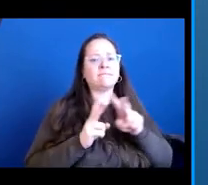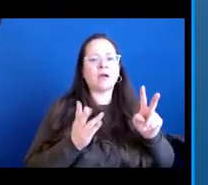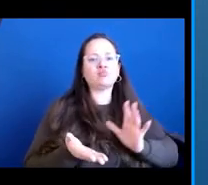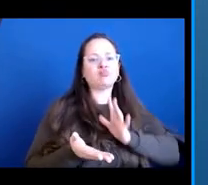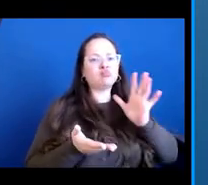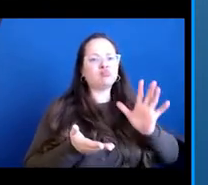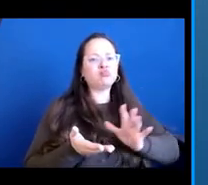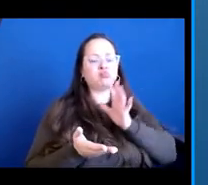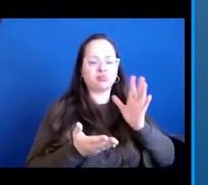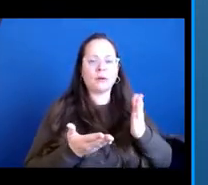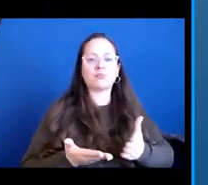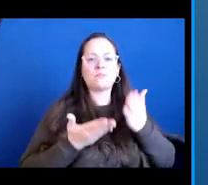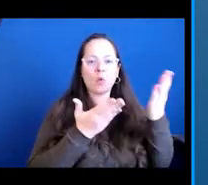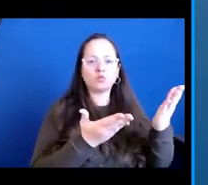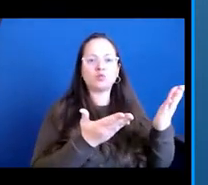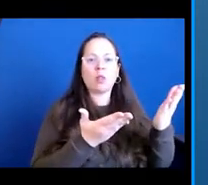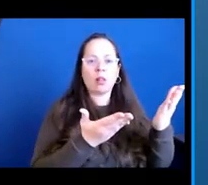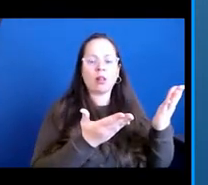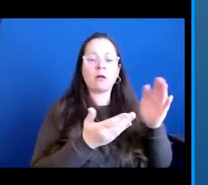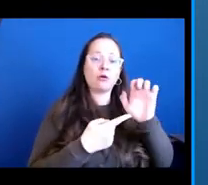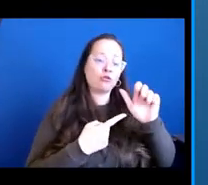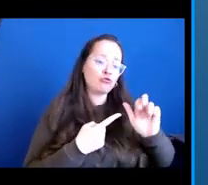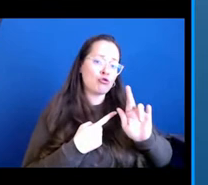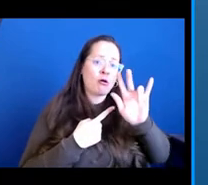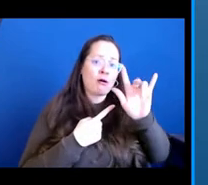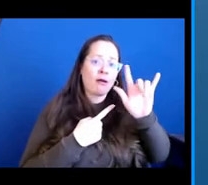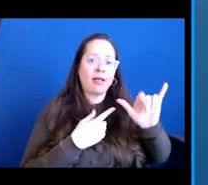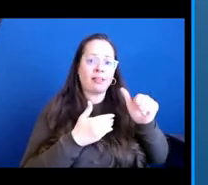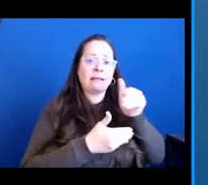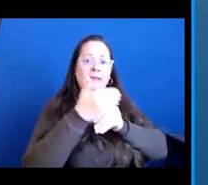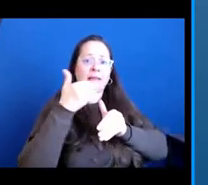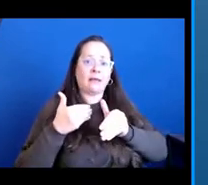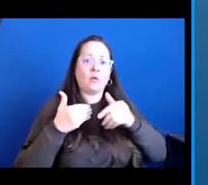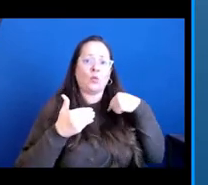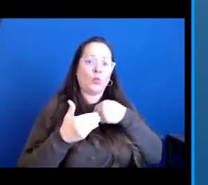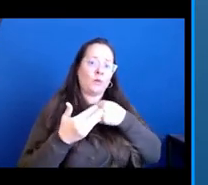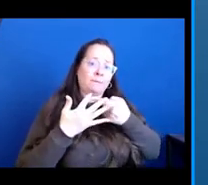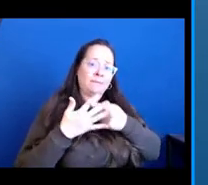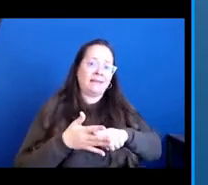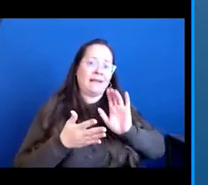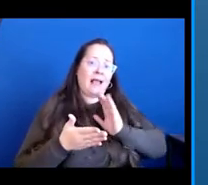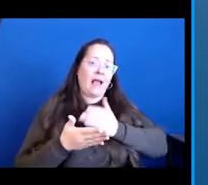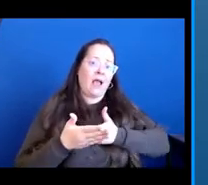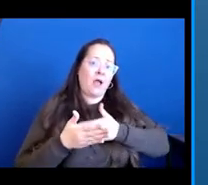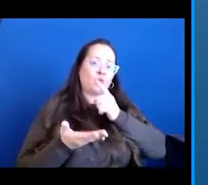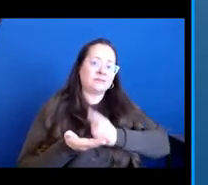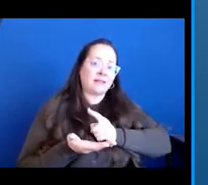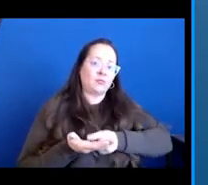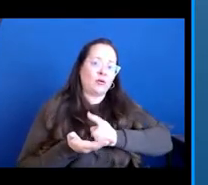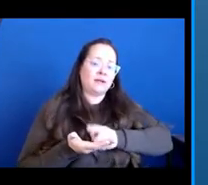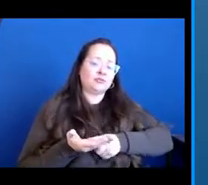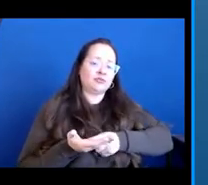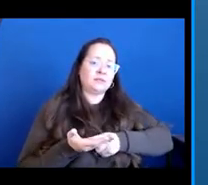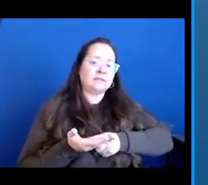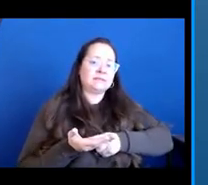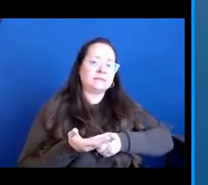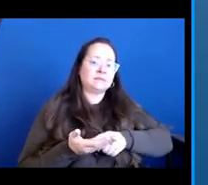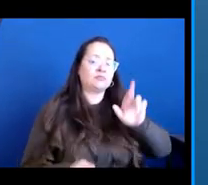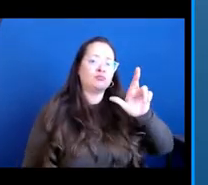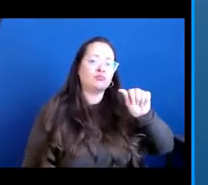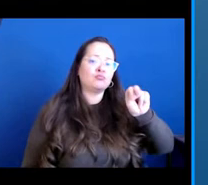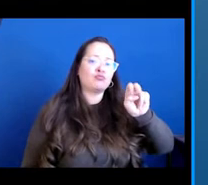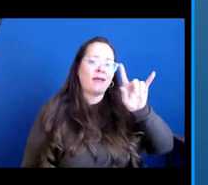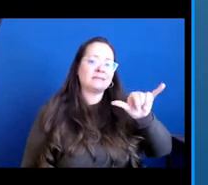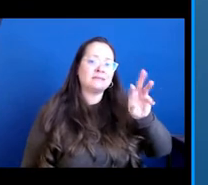early on as we were beginning our deliberations Randy Weingarten I believe pointed out